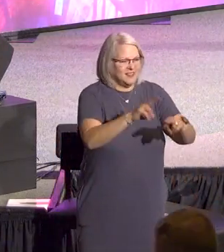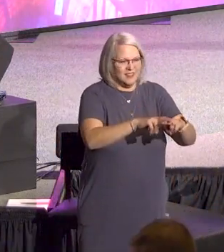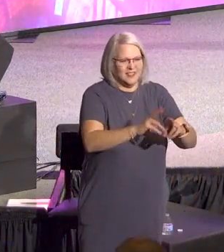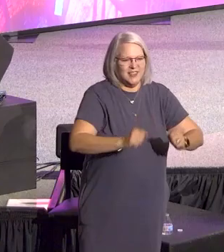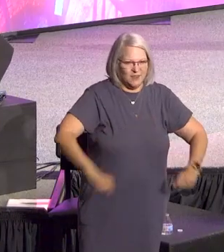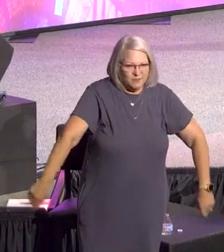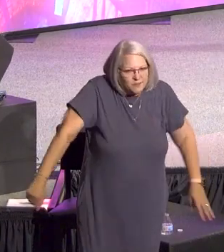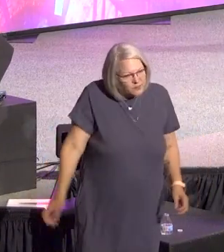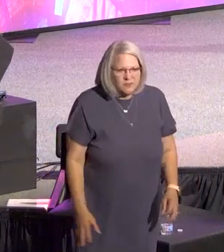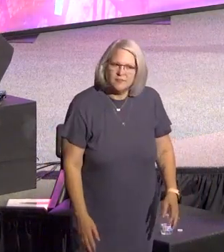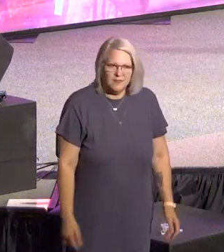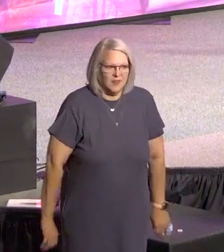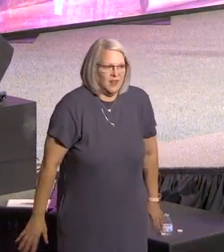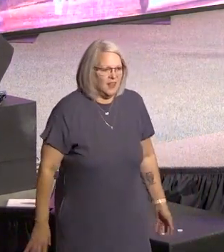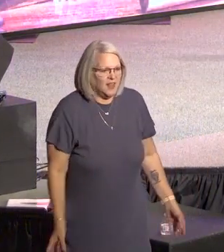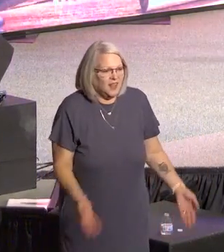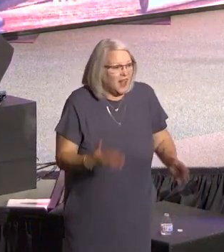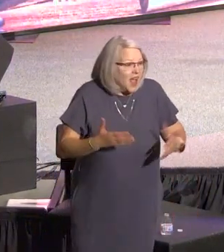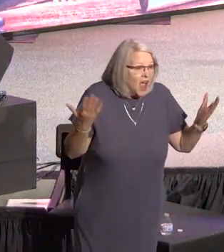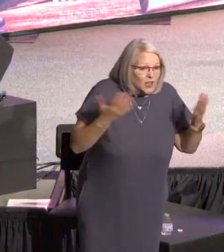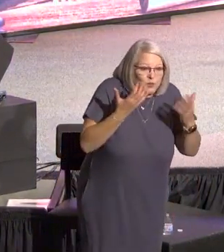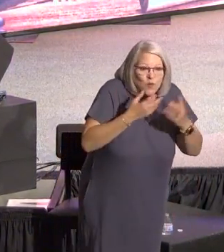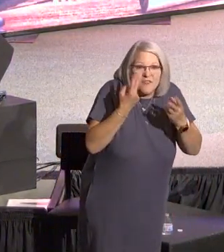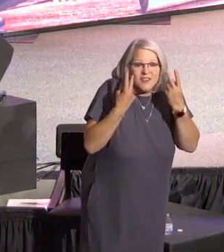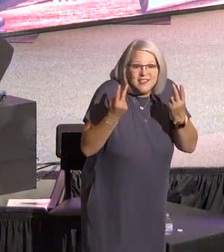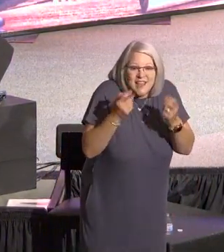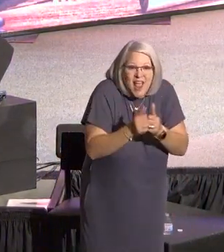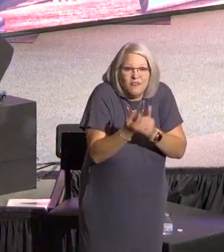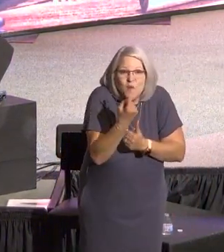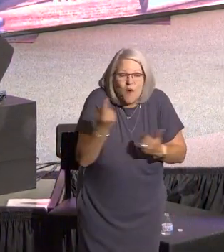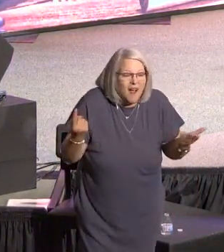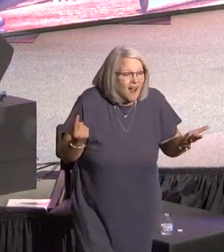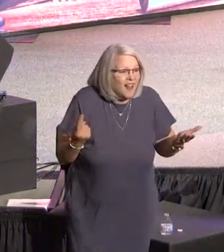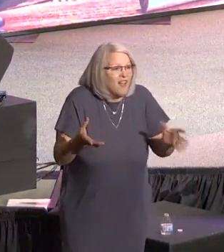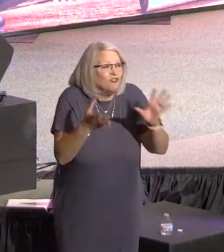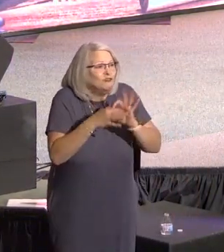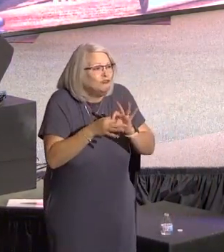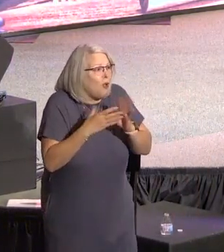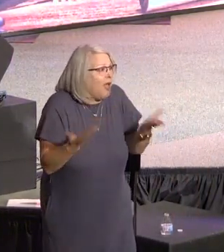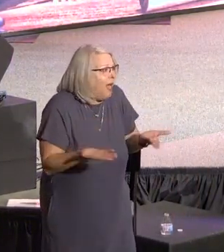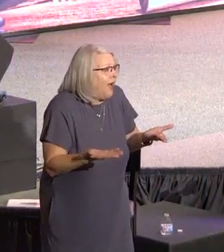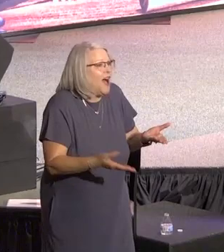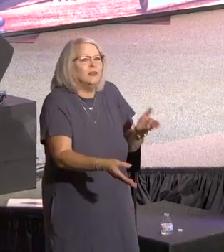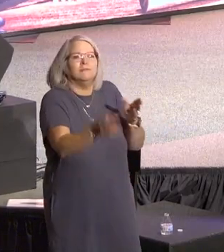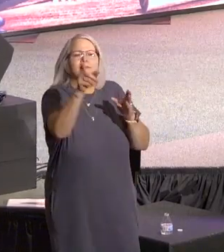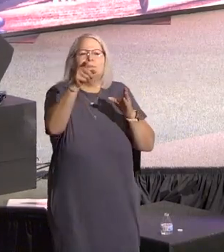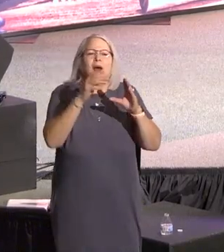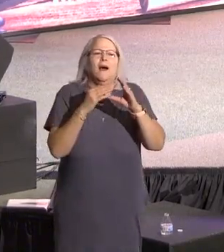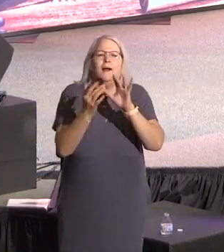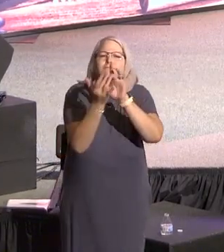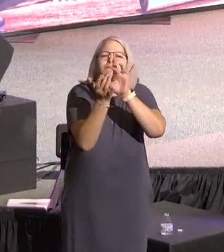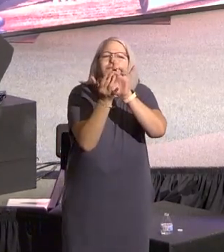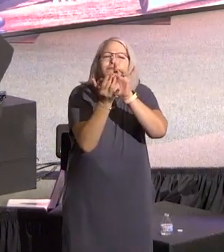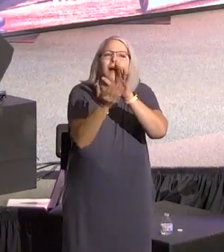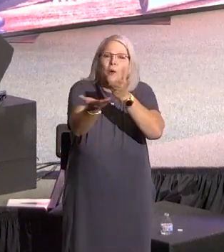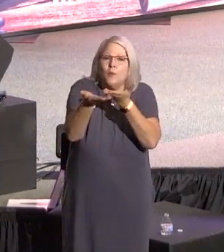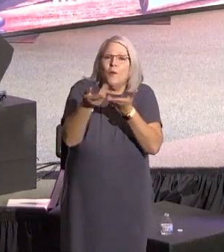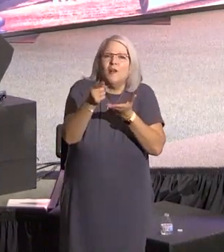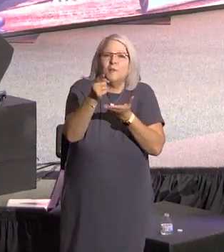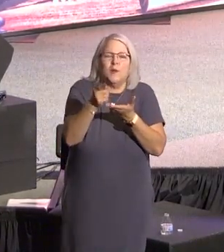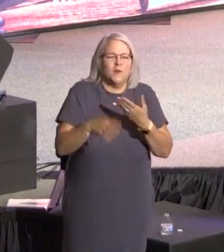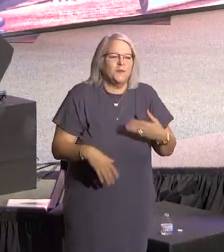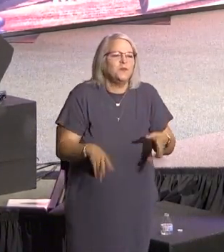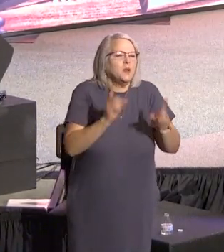seated. It is great to see you all here today. And if you're joining us online, we welcome you. We're